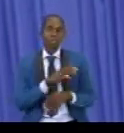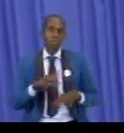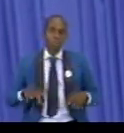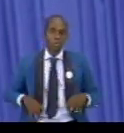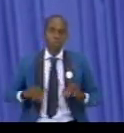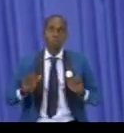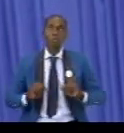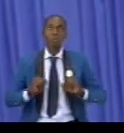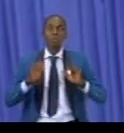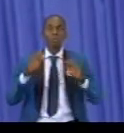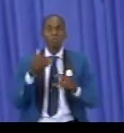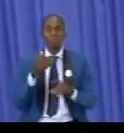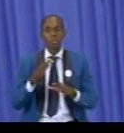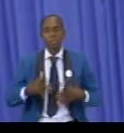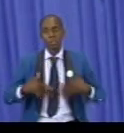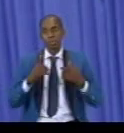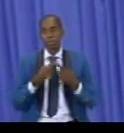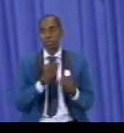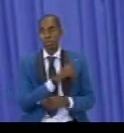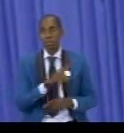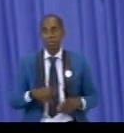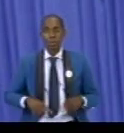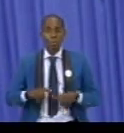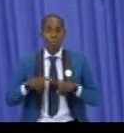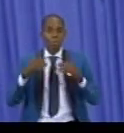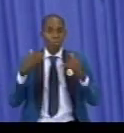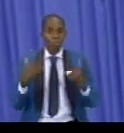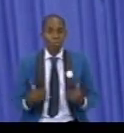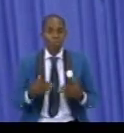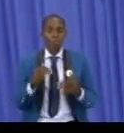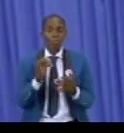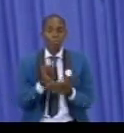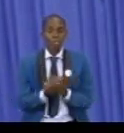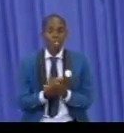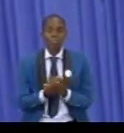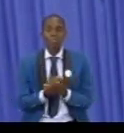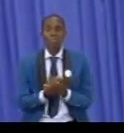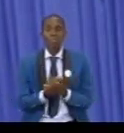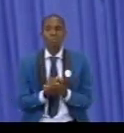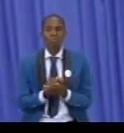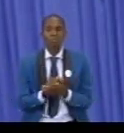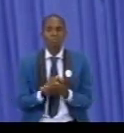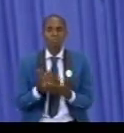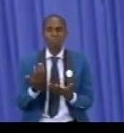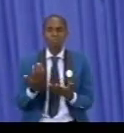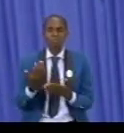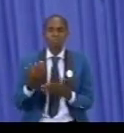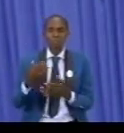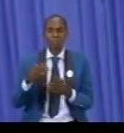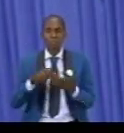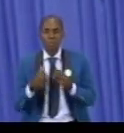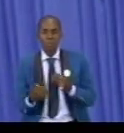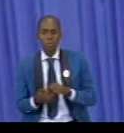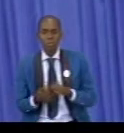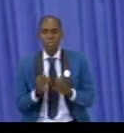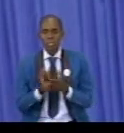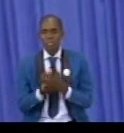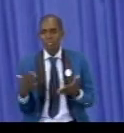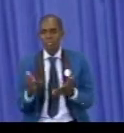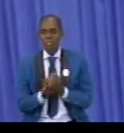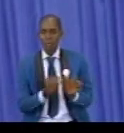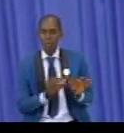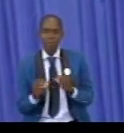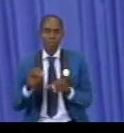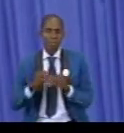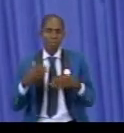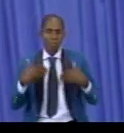Lord. But now that snake-like object has stopped. Because when any part